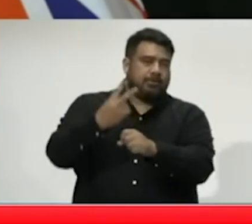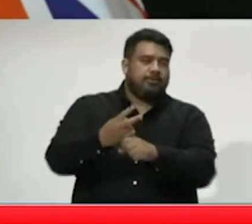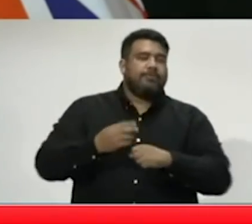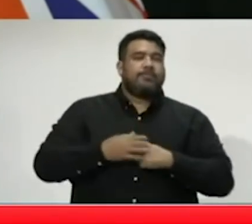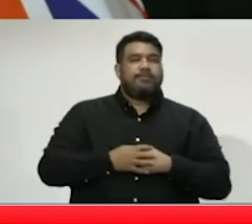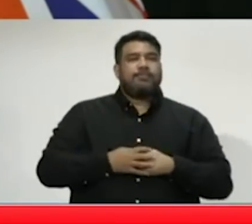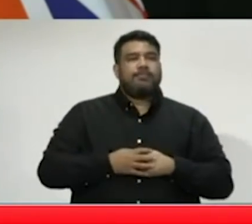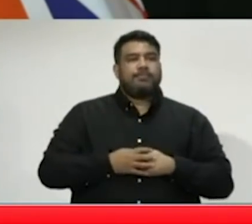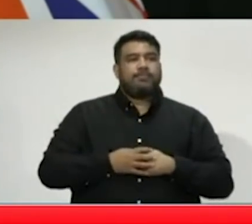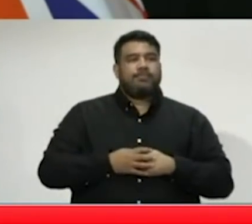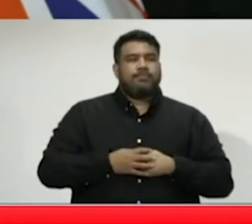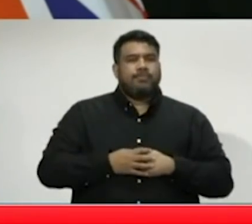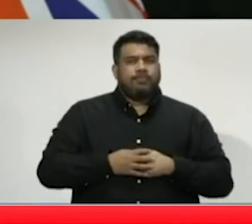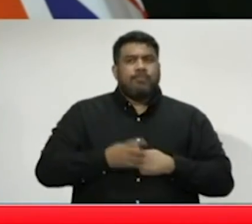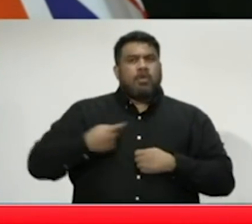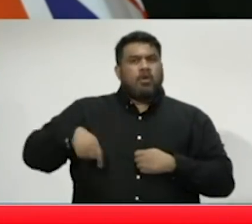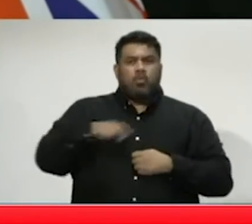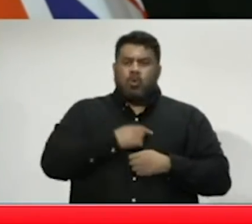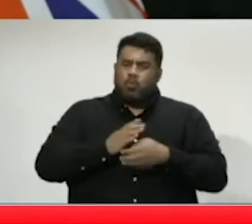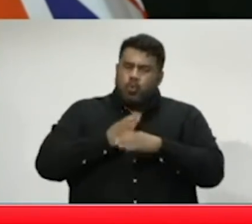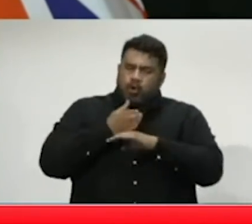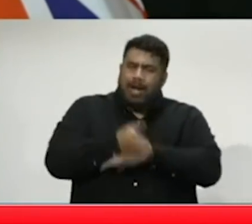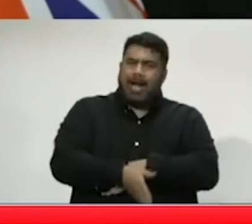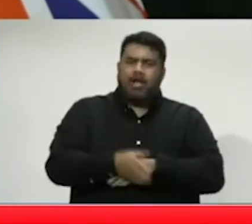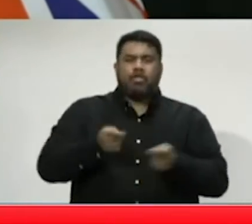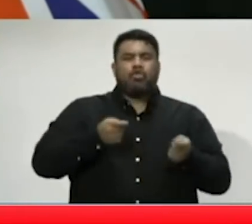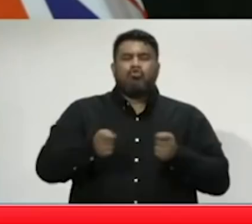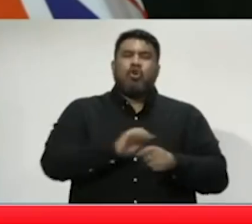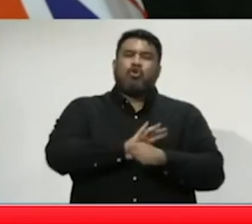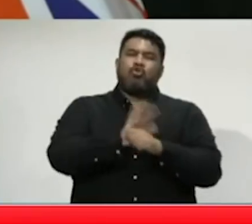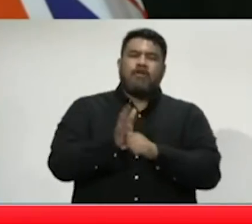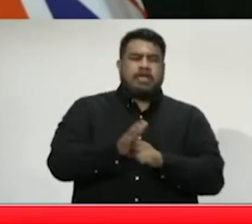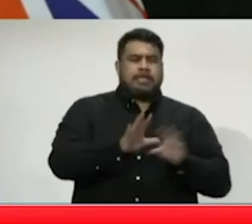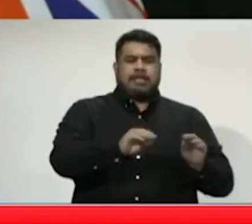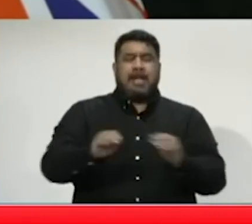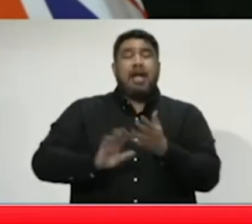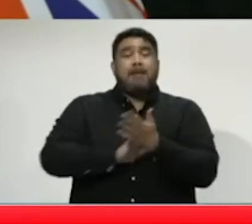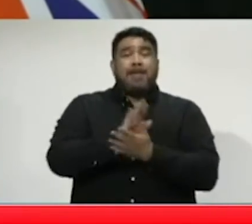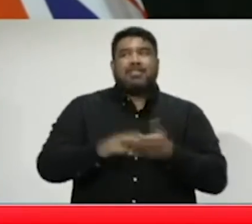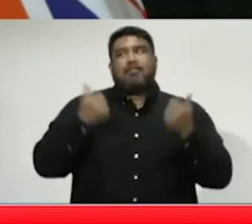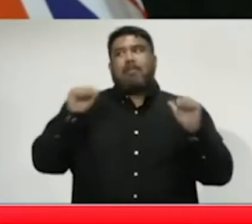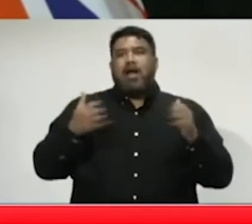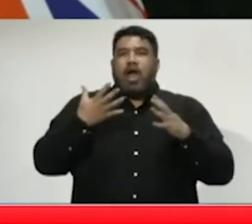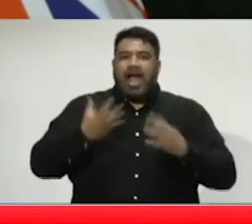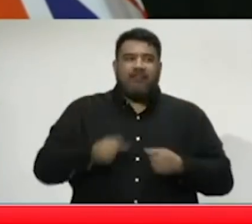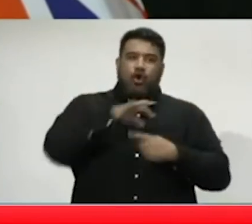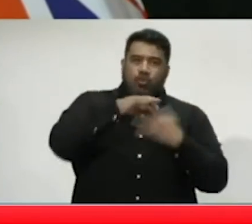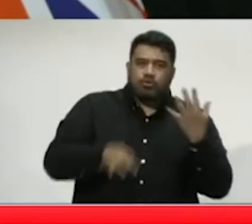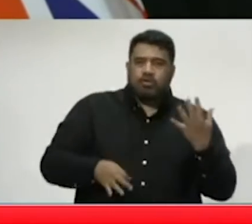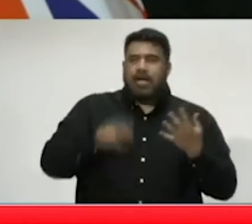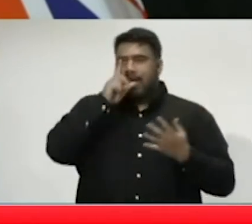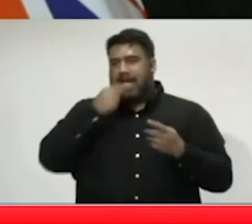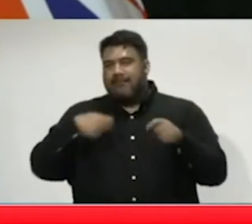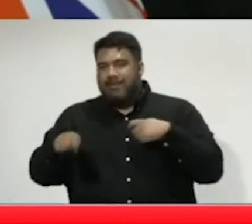because our hard-won achievement in getting the virus under control now gives us greater choices and flexibility. We are doing well.